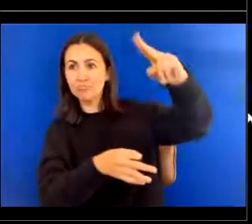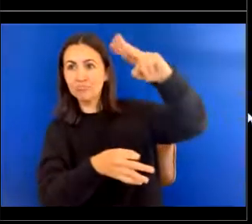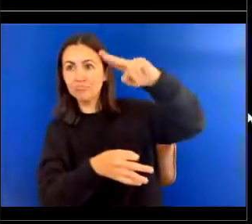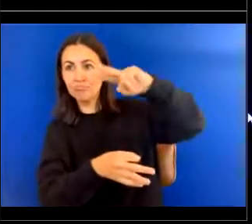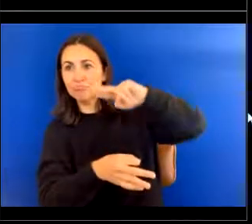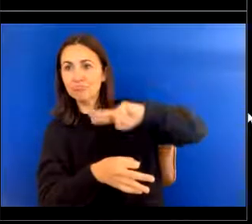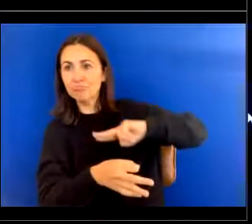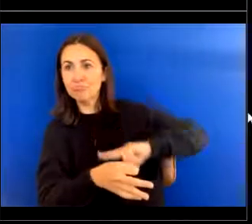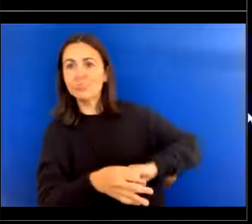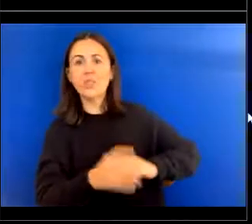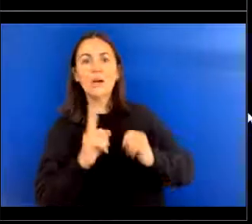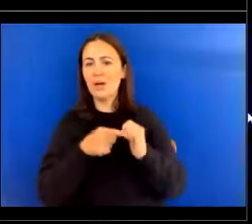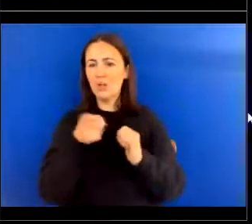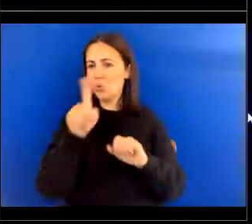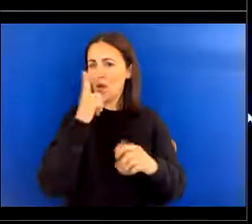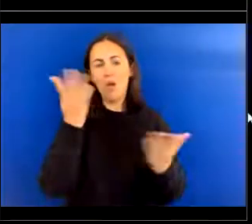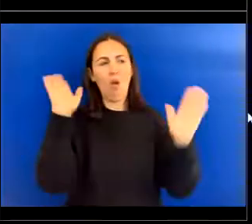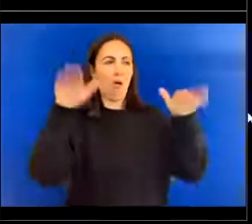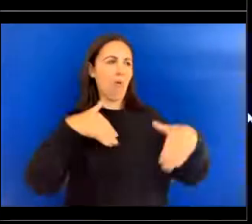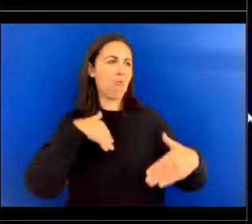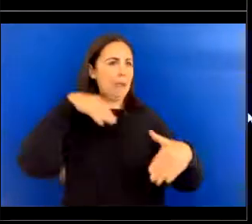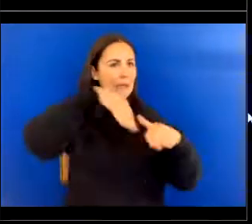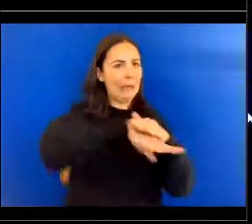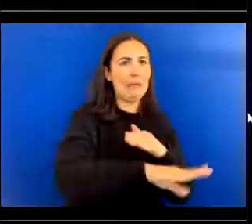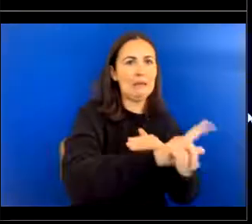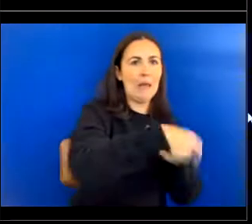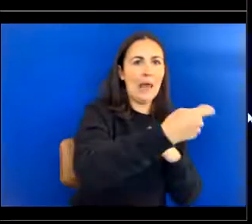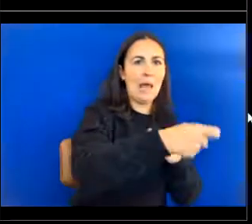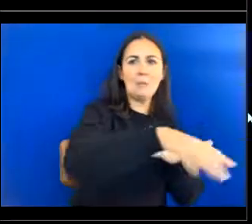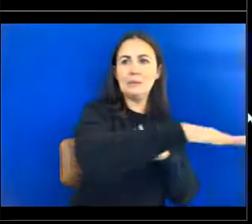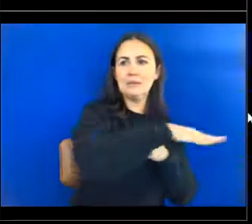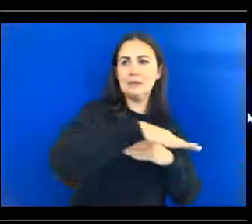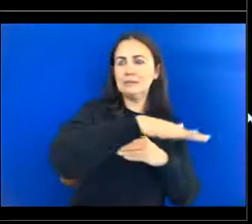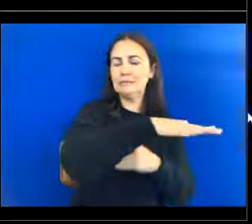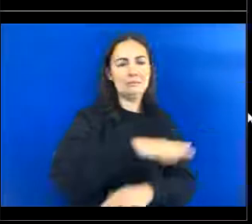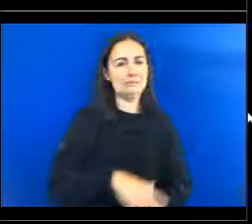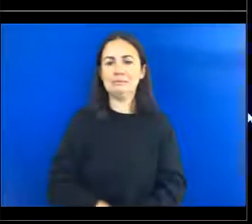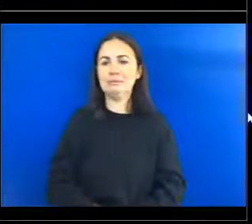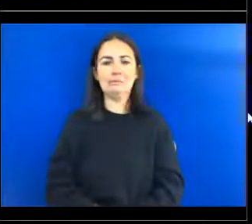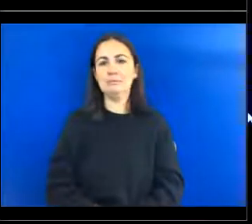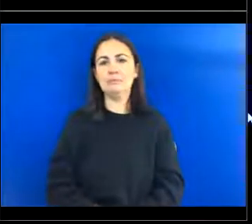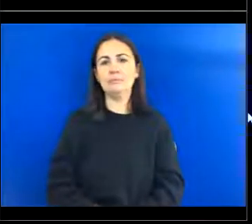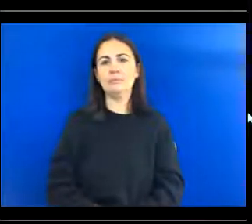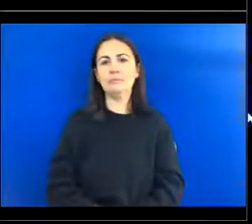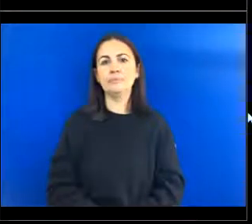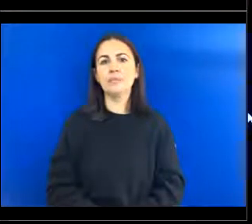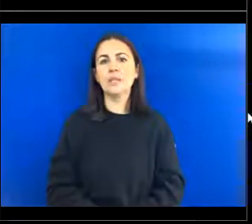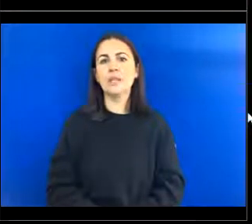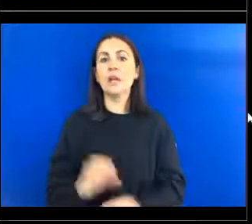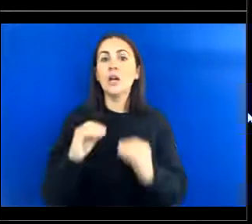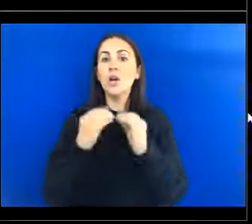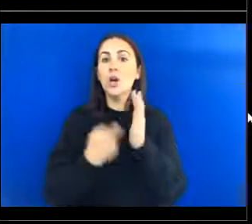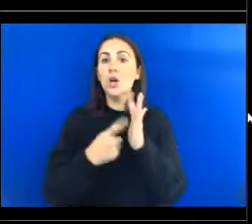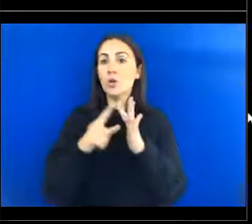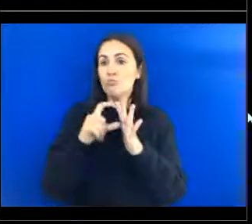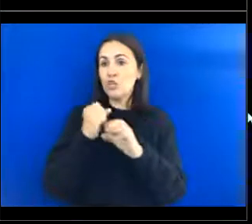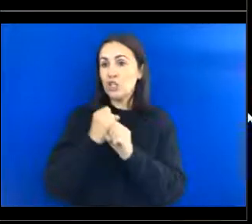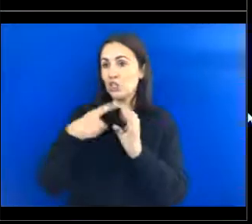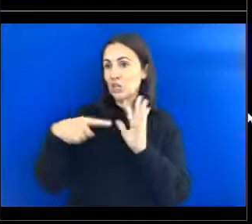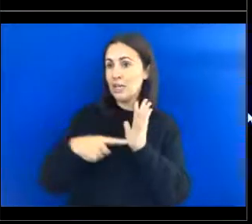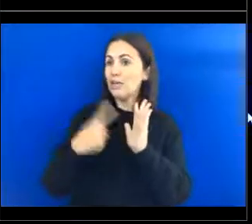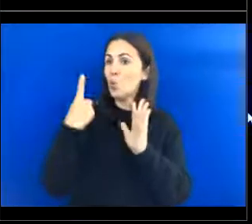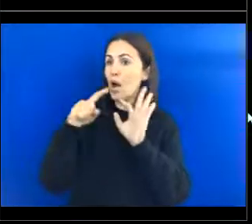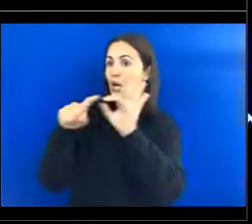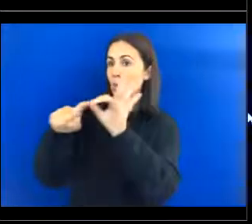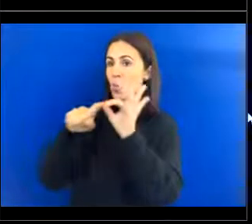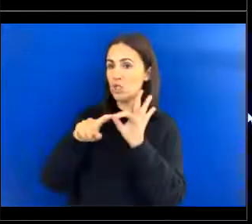don't have a right to just trespass on your neighbour's property. So, Bridget, we had a question from one of our